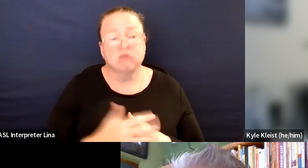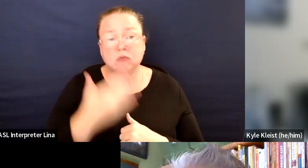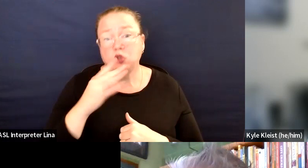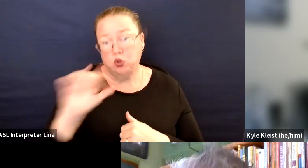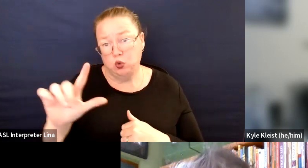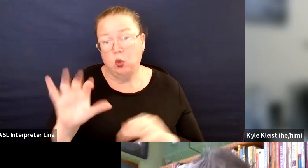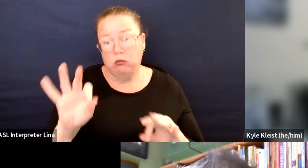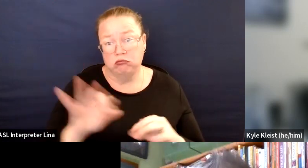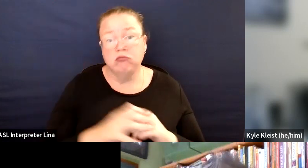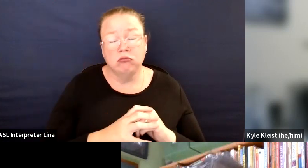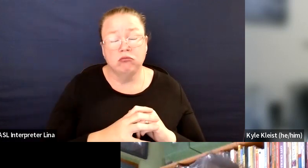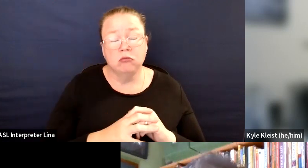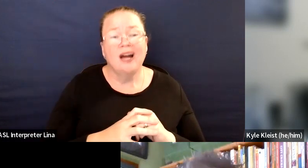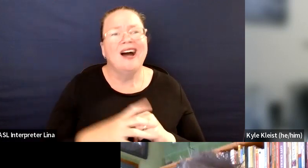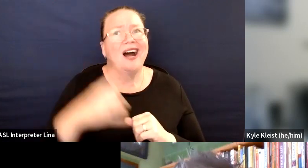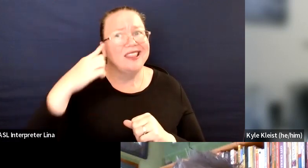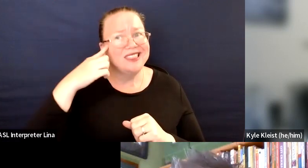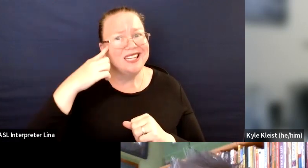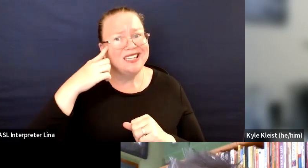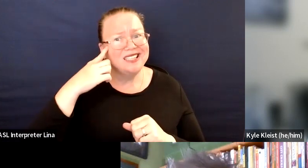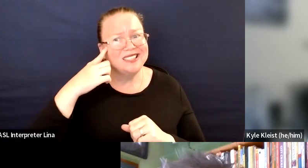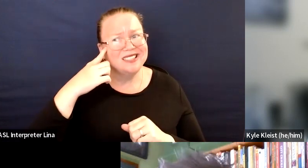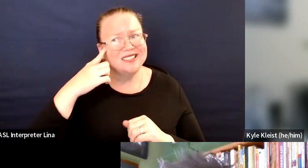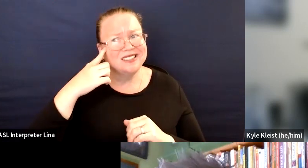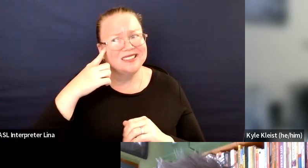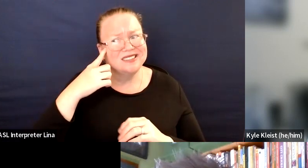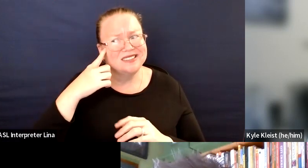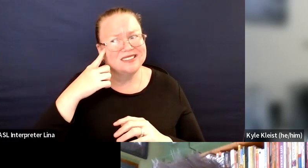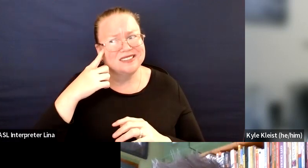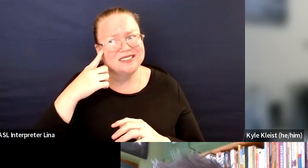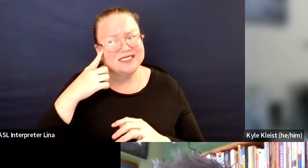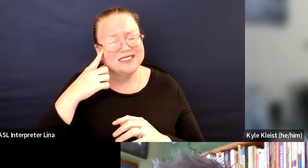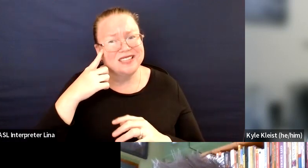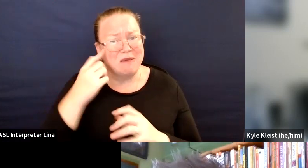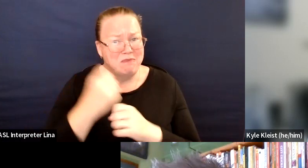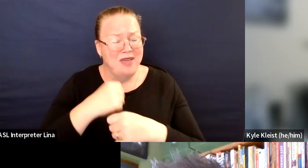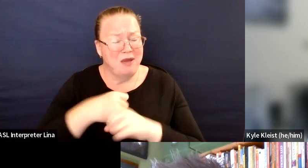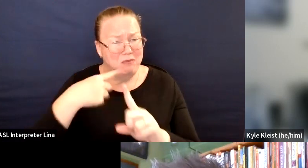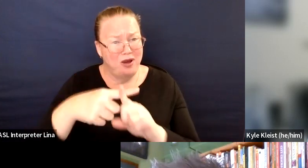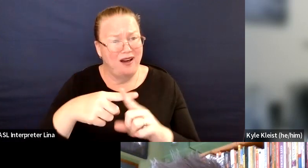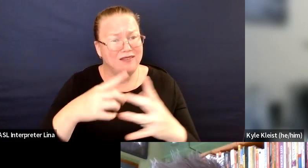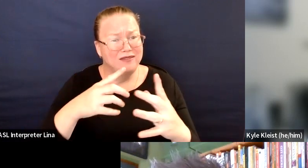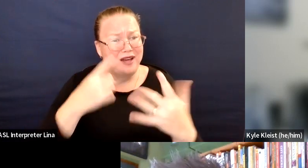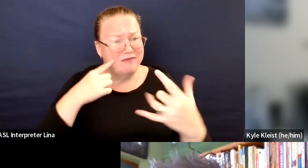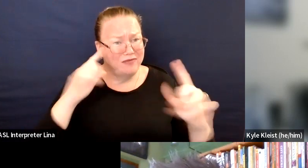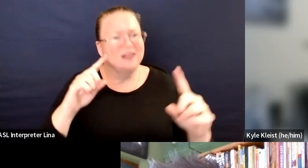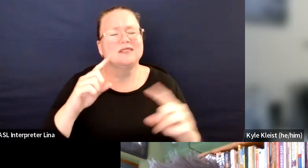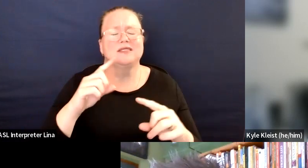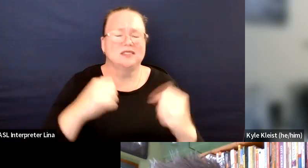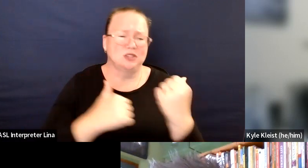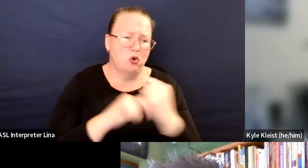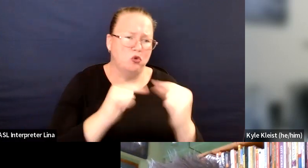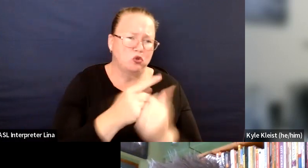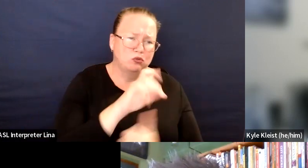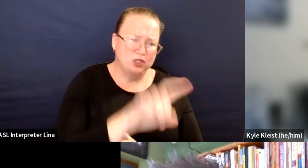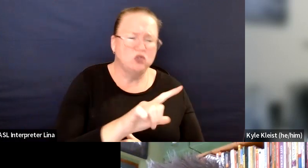have. I believe that it's created really positive effects, like having the support groups digitally and now hybrid